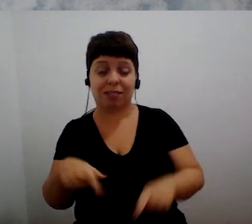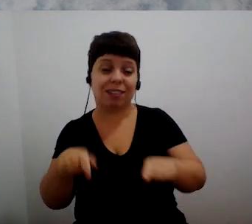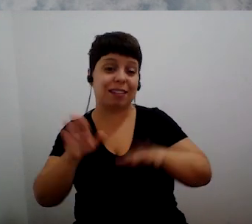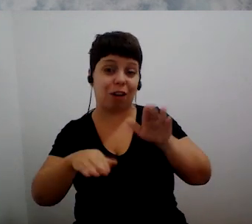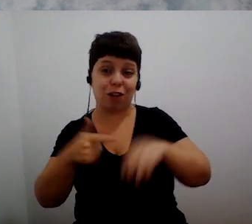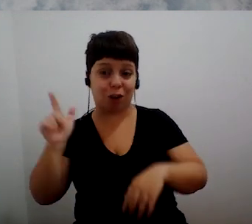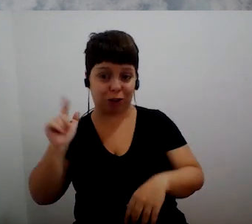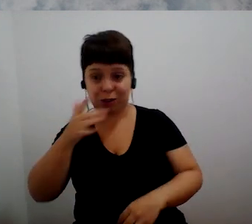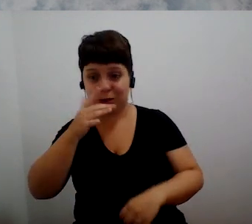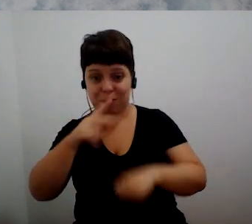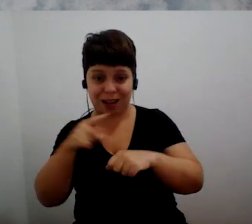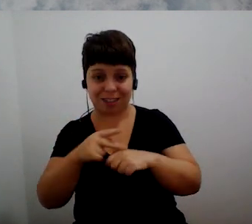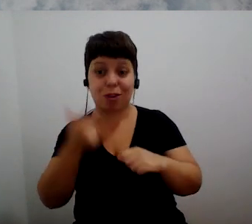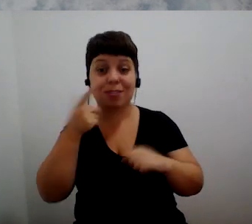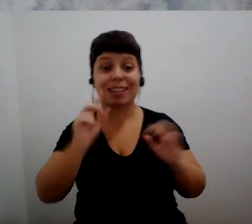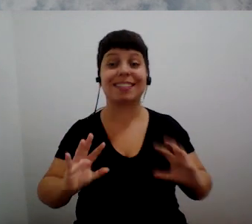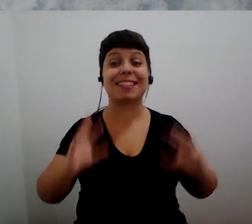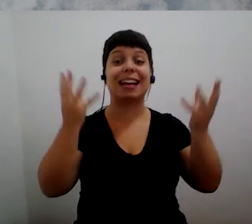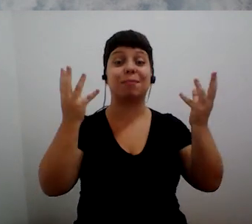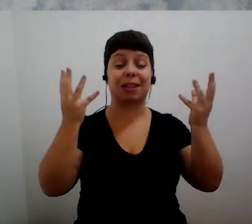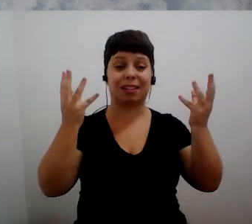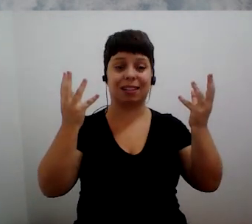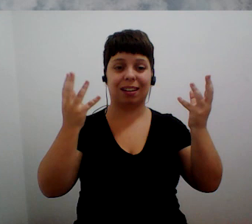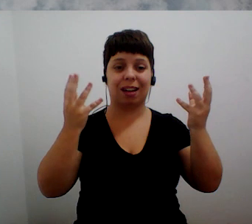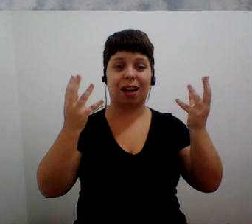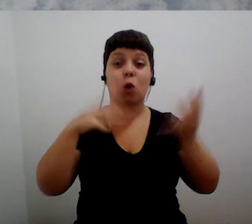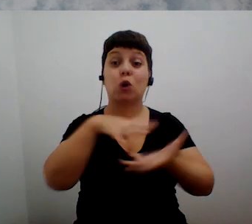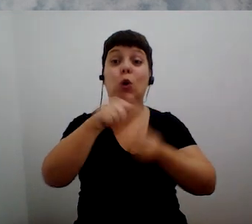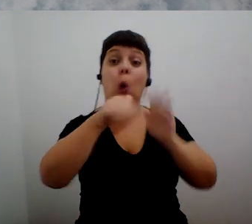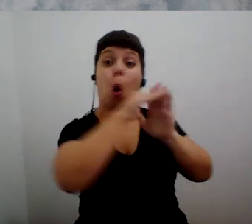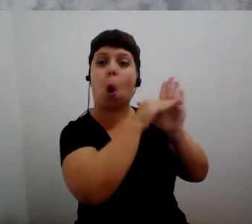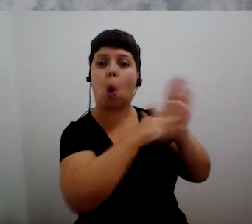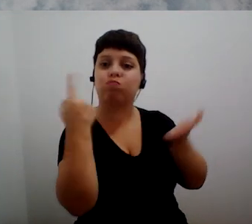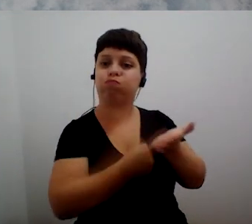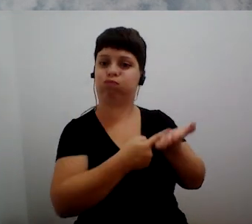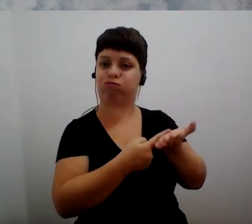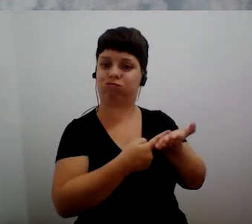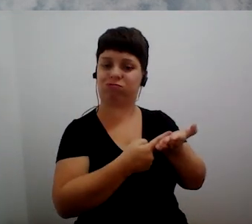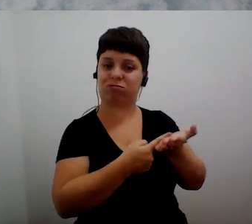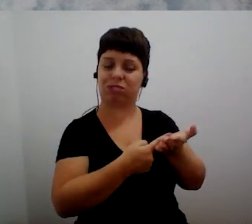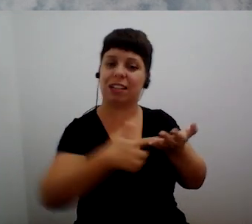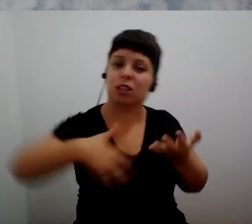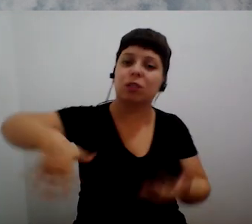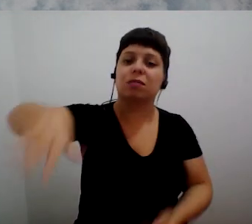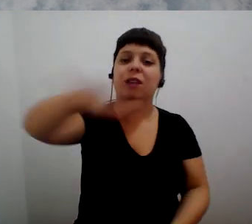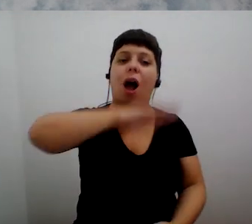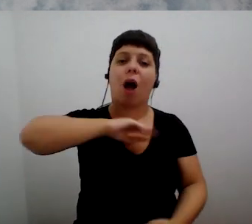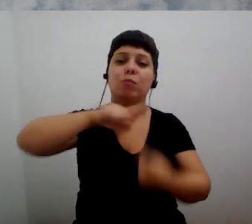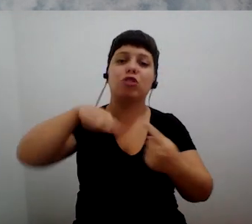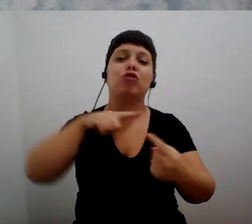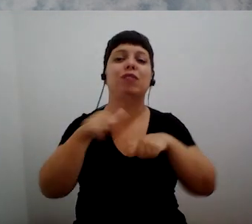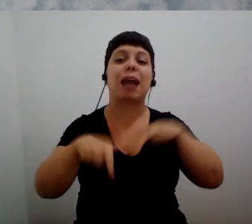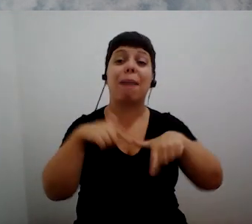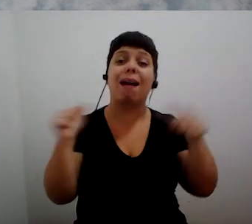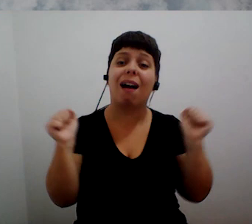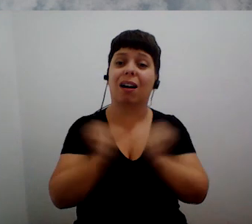the global action agenda and our common resolve to work together in order to push this agenda forward.